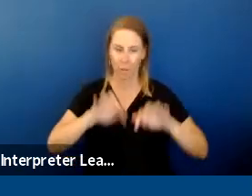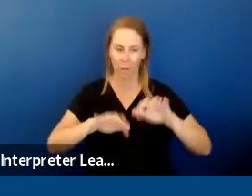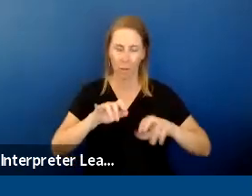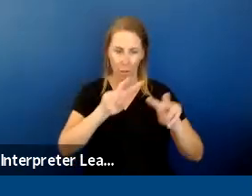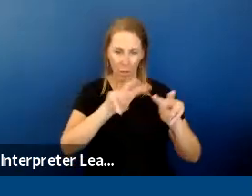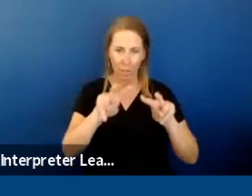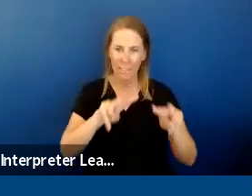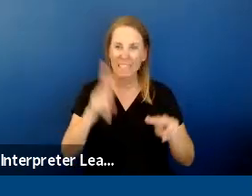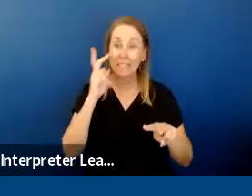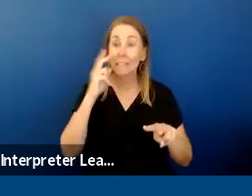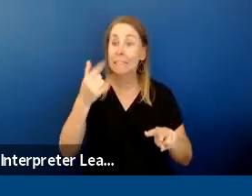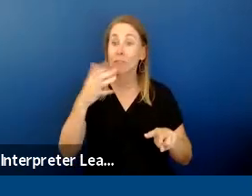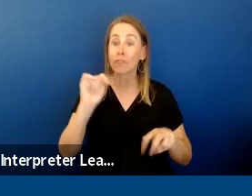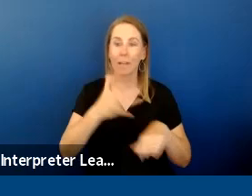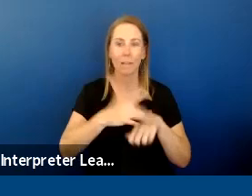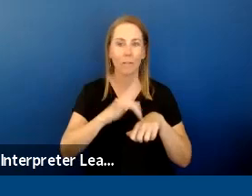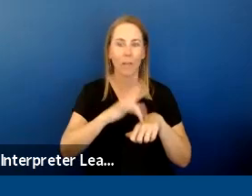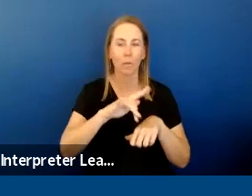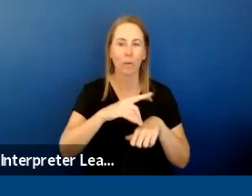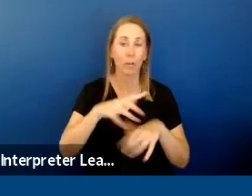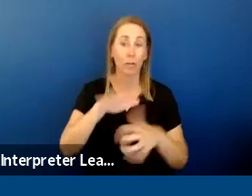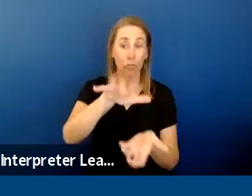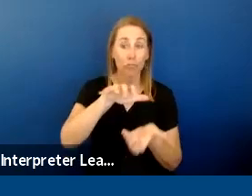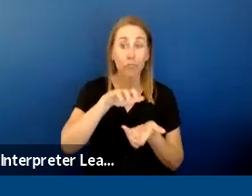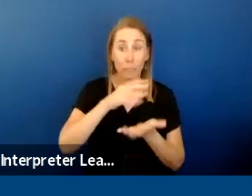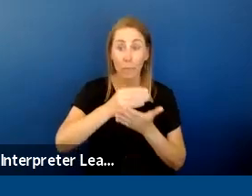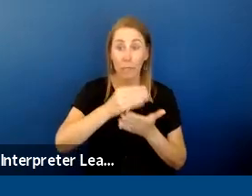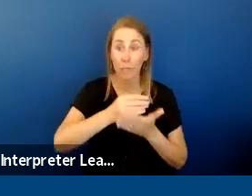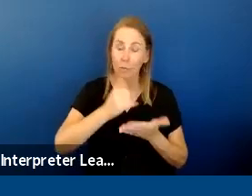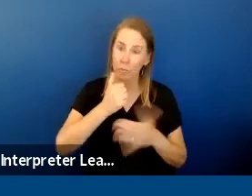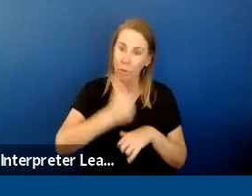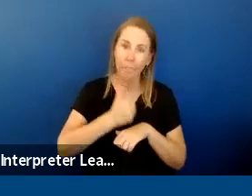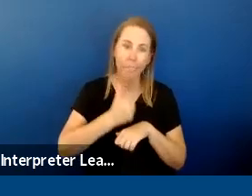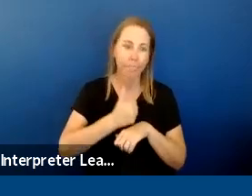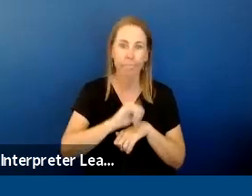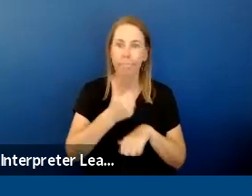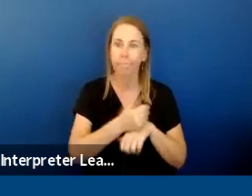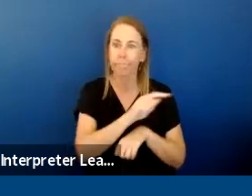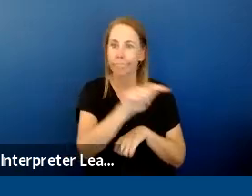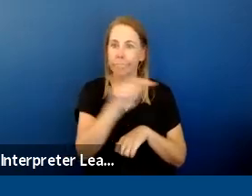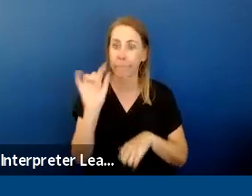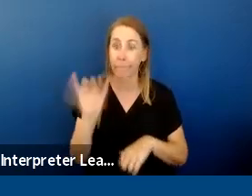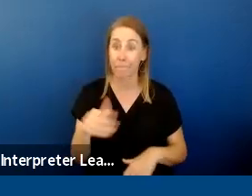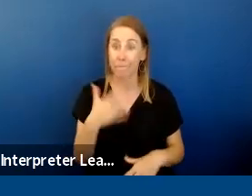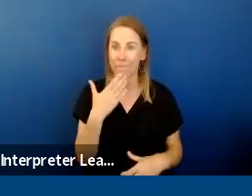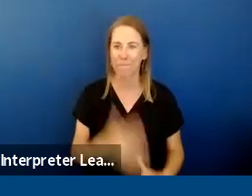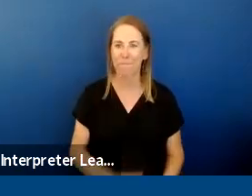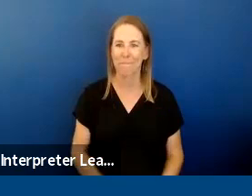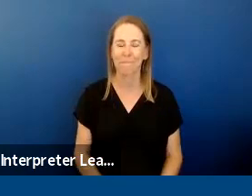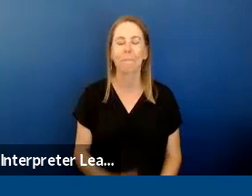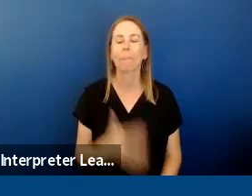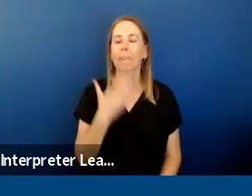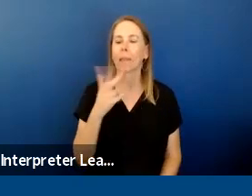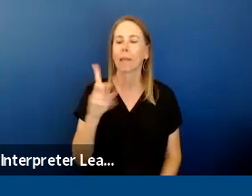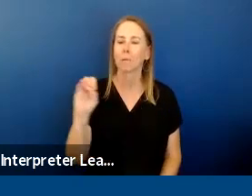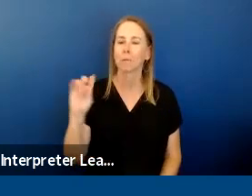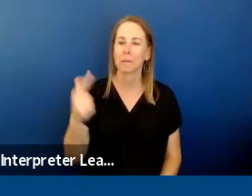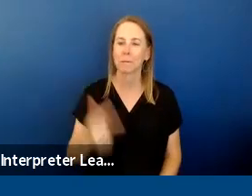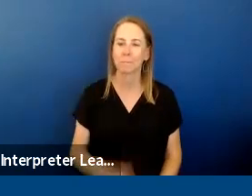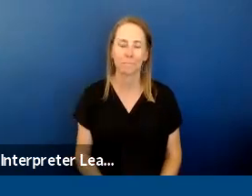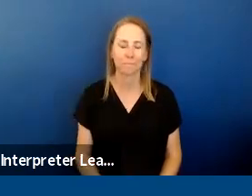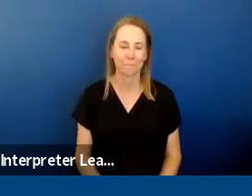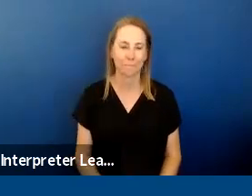the Colorado Water Conservation Board to help with wildfire and flood mitigation. This is part of our watershed protection